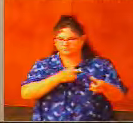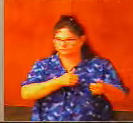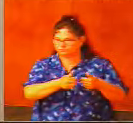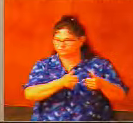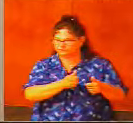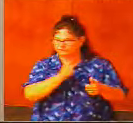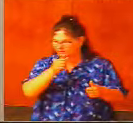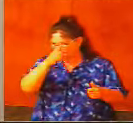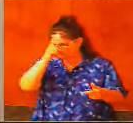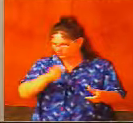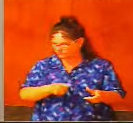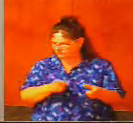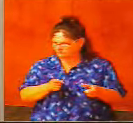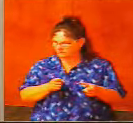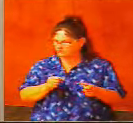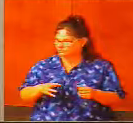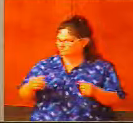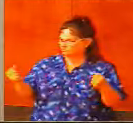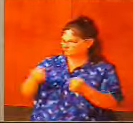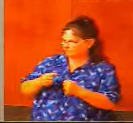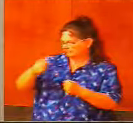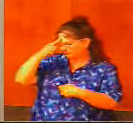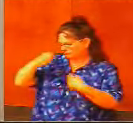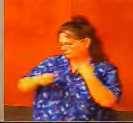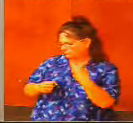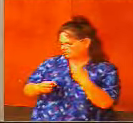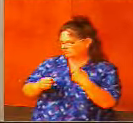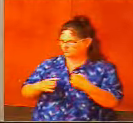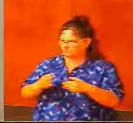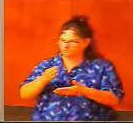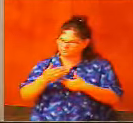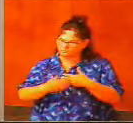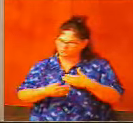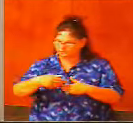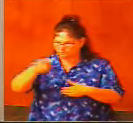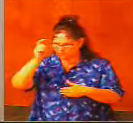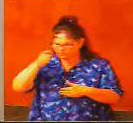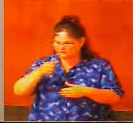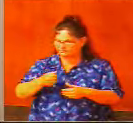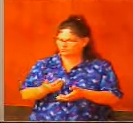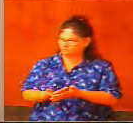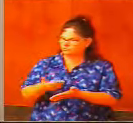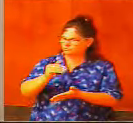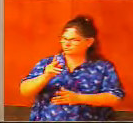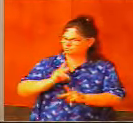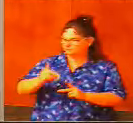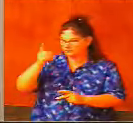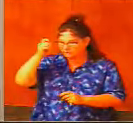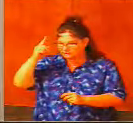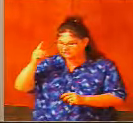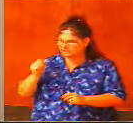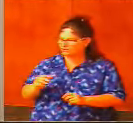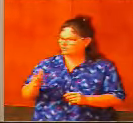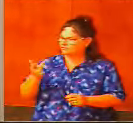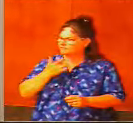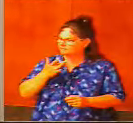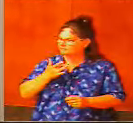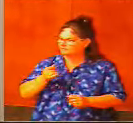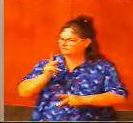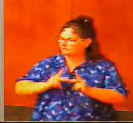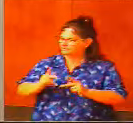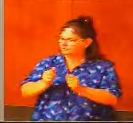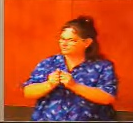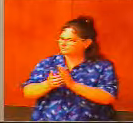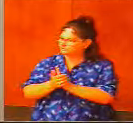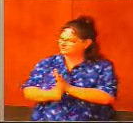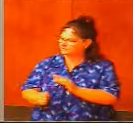to the swift, nor the battle to the strong, nor bread to the wise, nor riches to men of understanding, nor favor to men of skill, but time